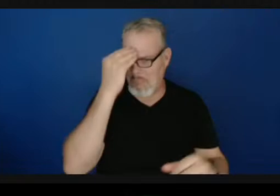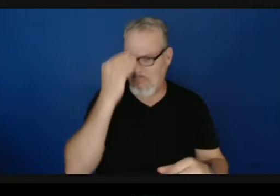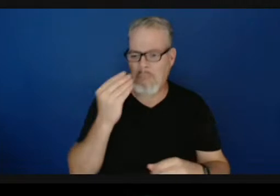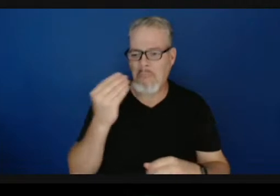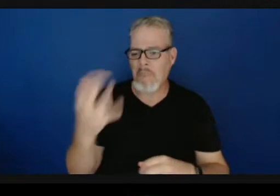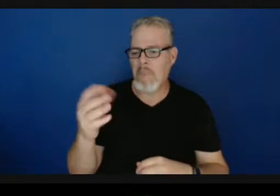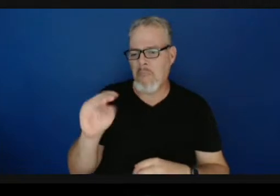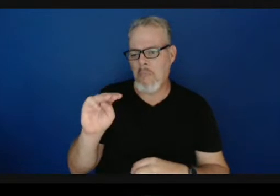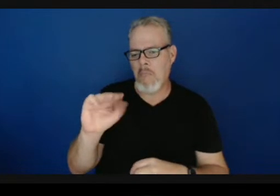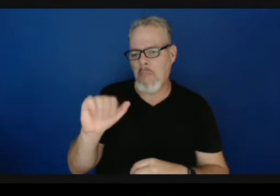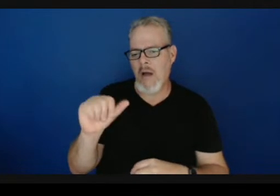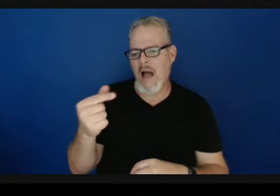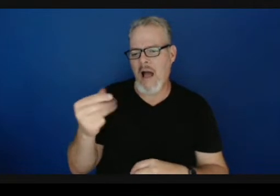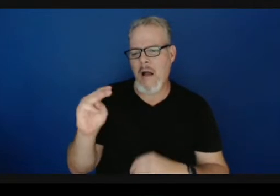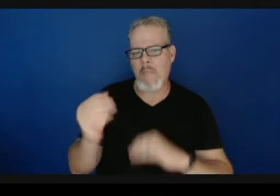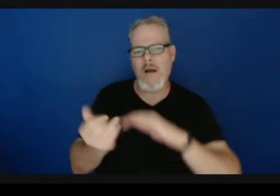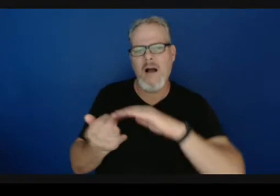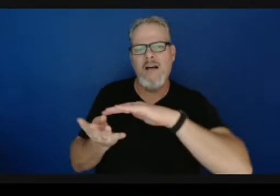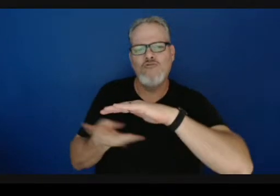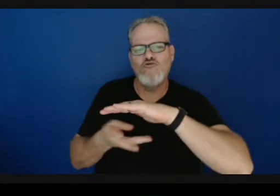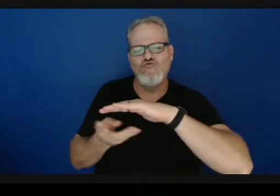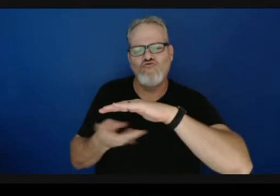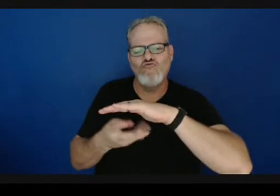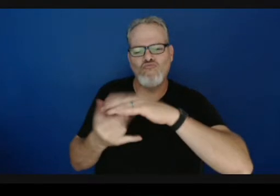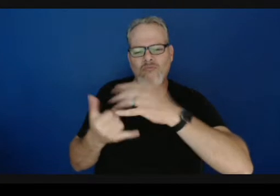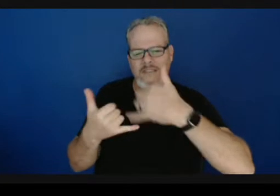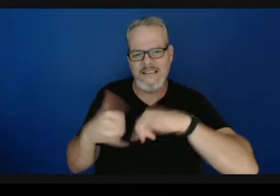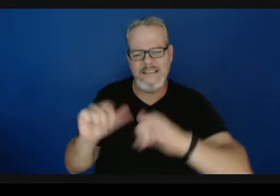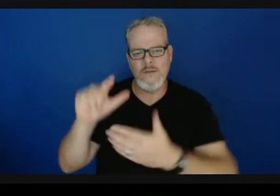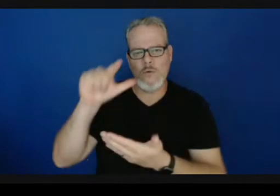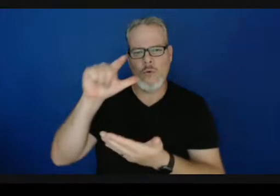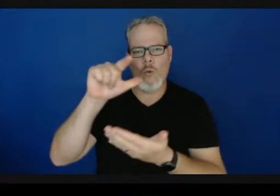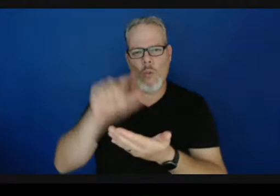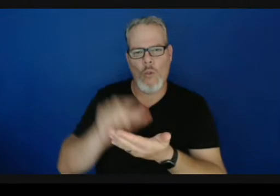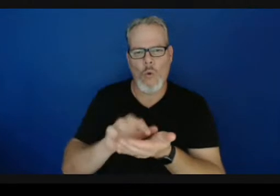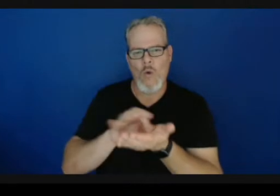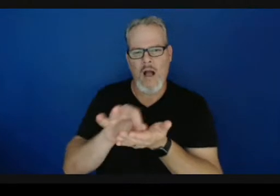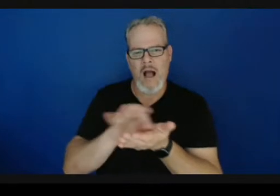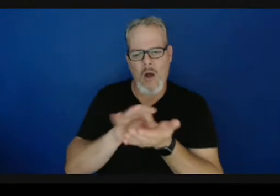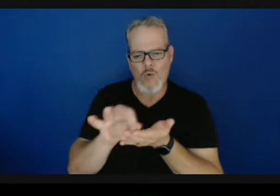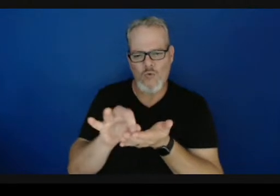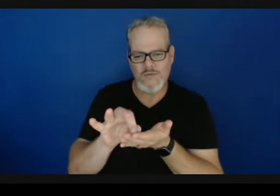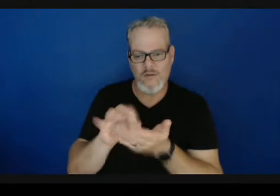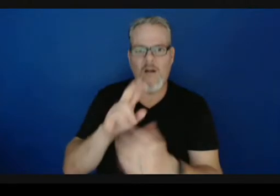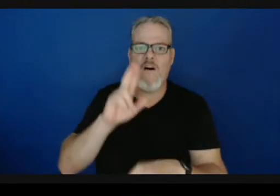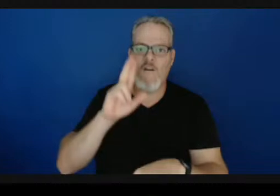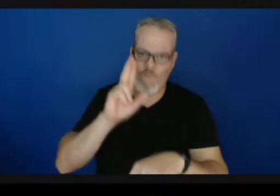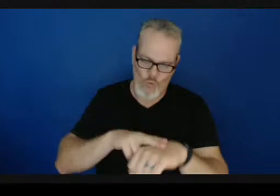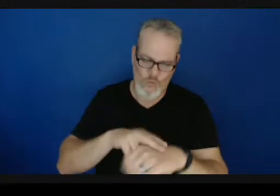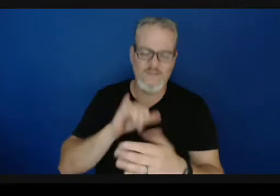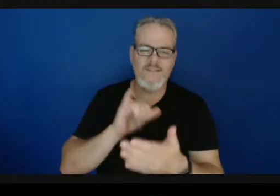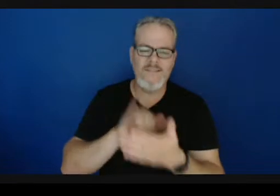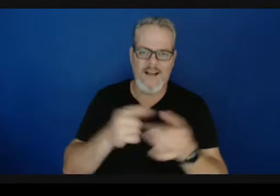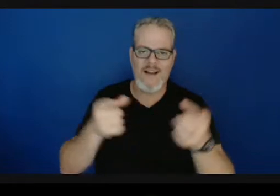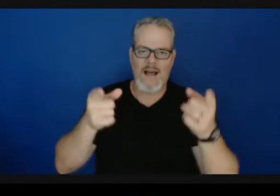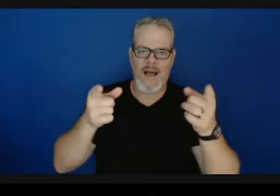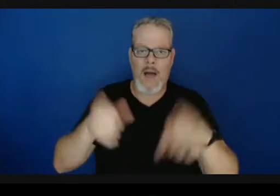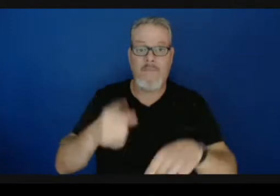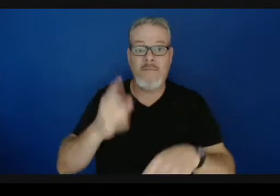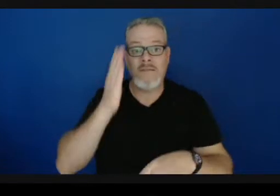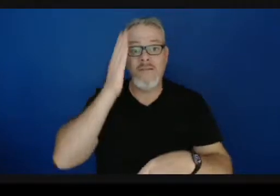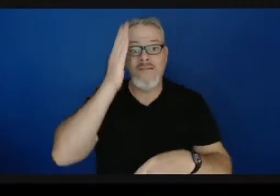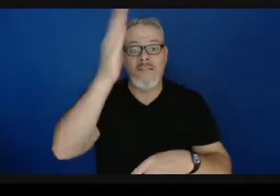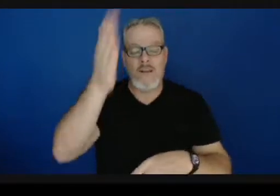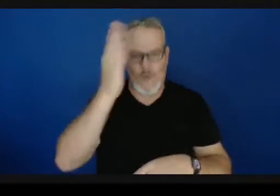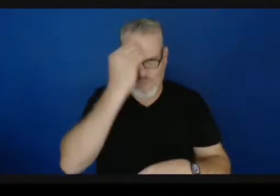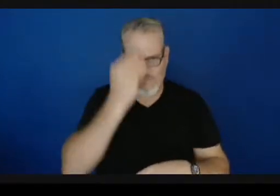moving at a low rate from the summit to the Middle East Rift Zone. And of course, that will lead to something happening in the future. So